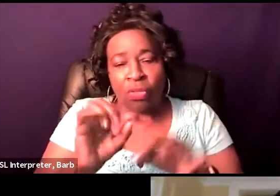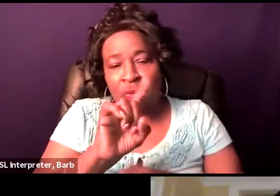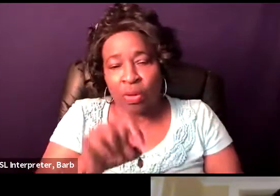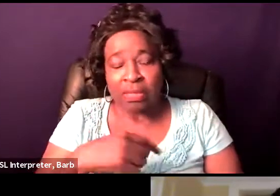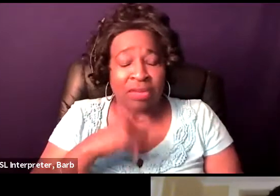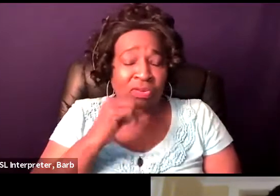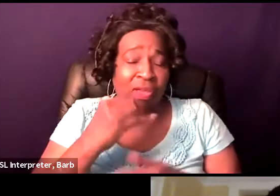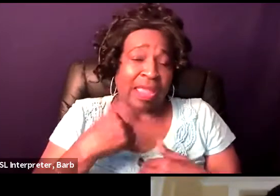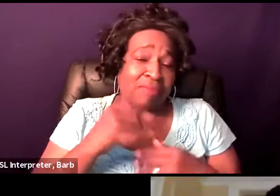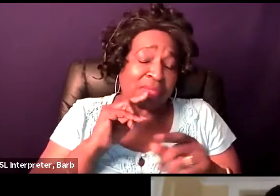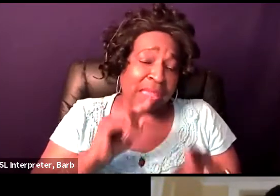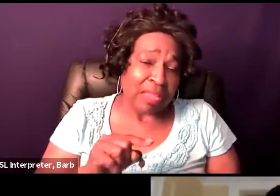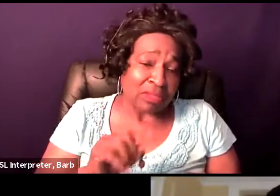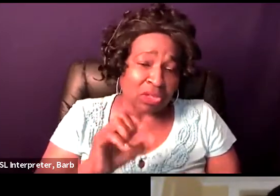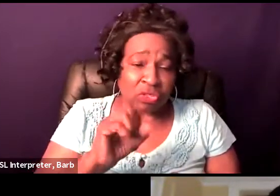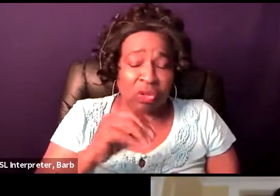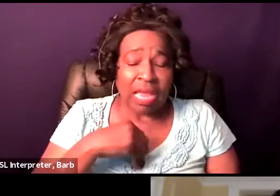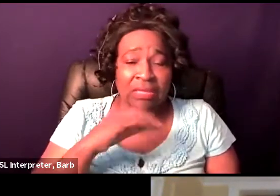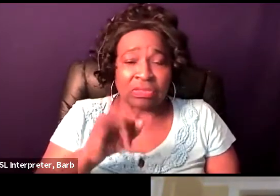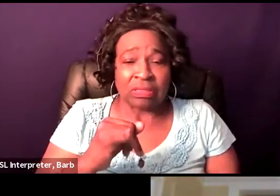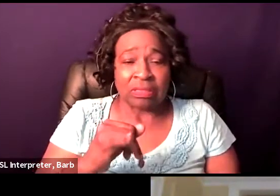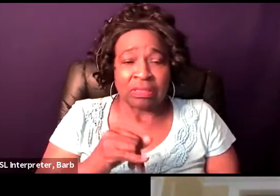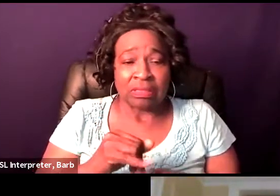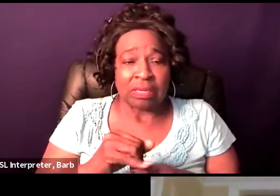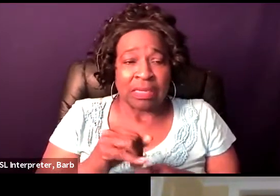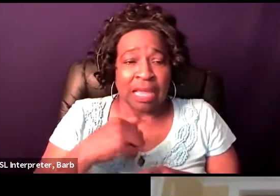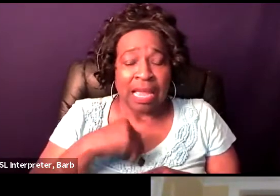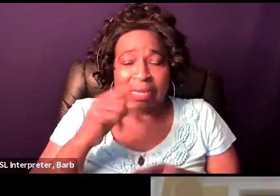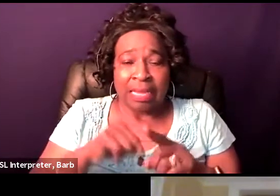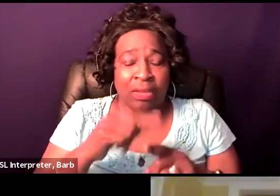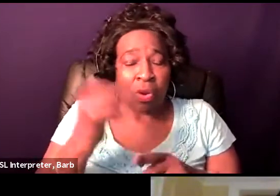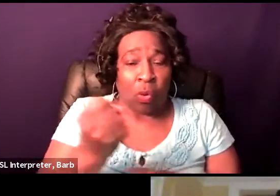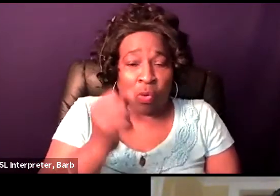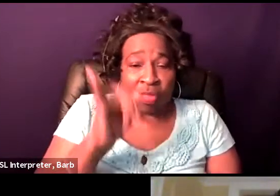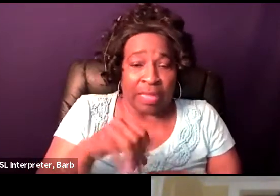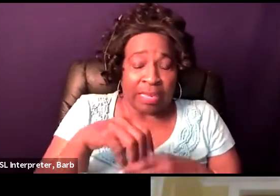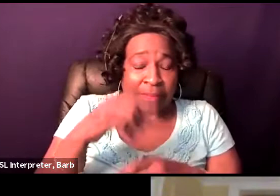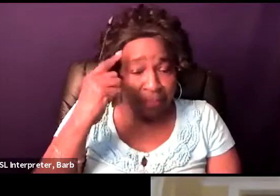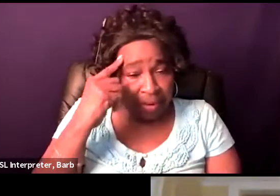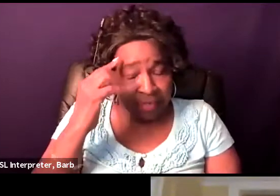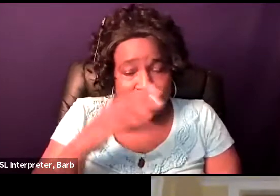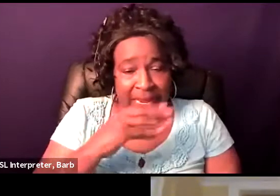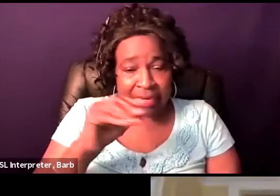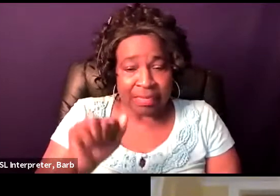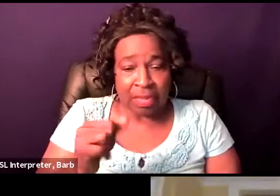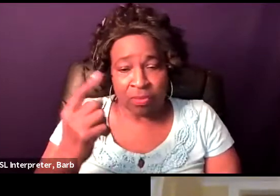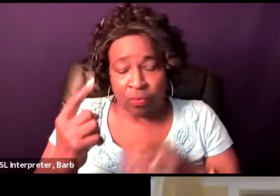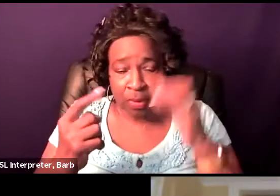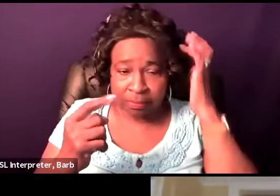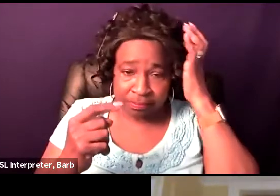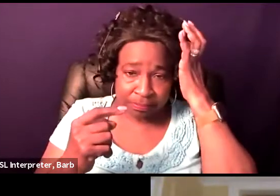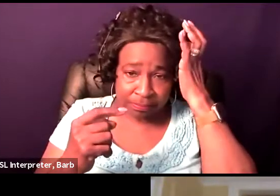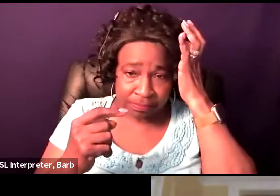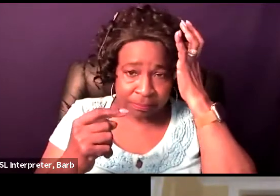the answer to. So I'm just going to riff off, but I definitely can't hold that one in my brain and another one.